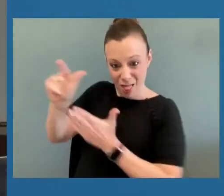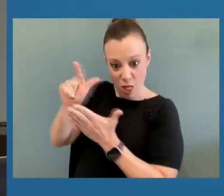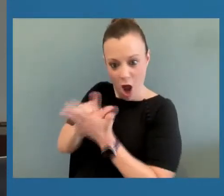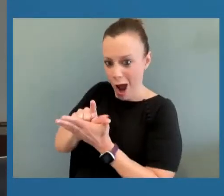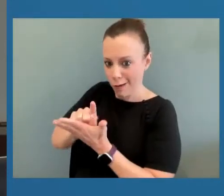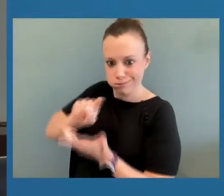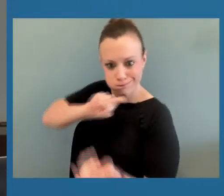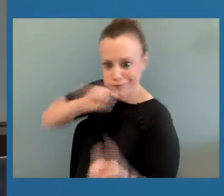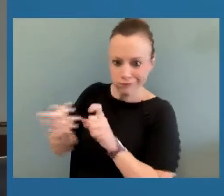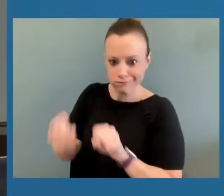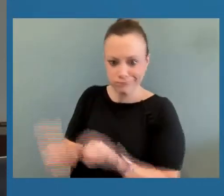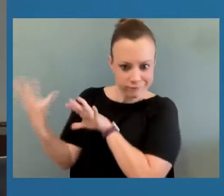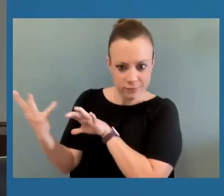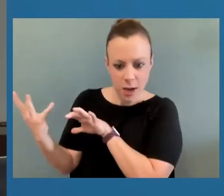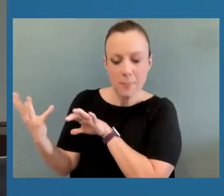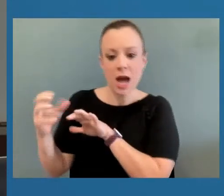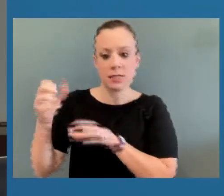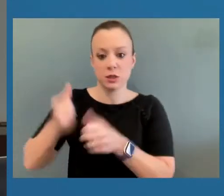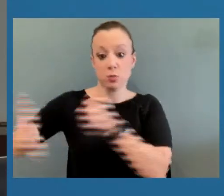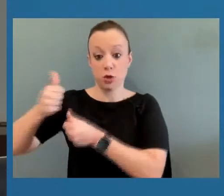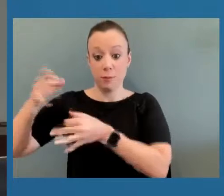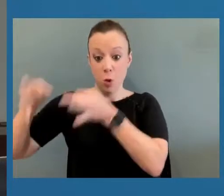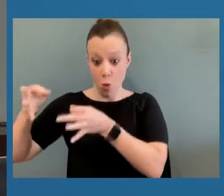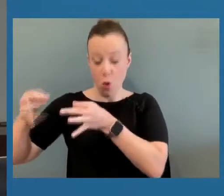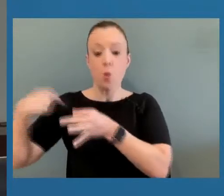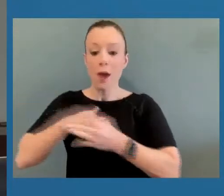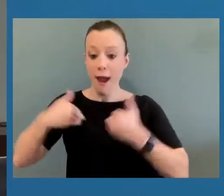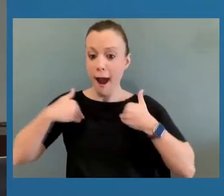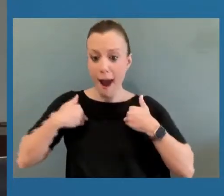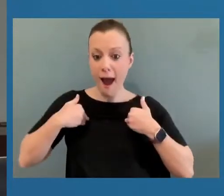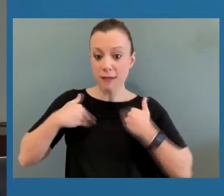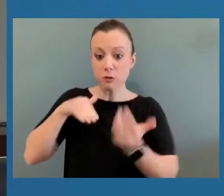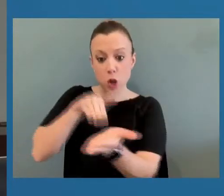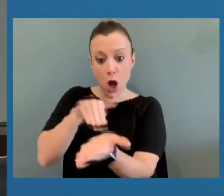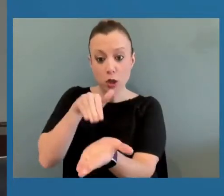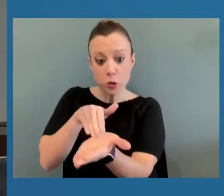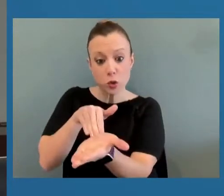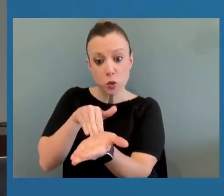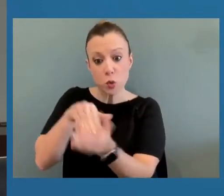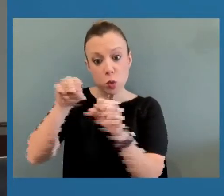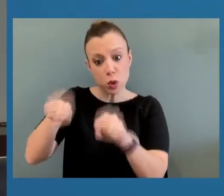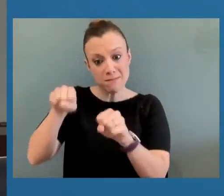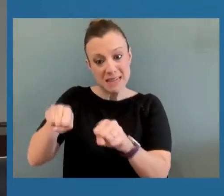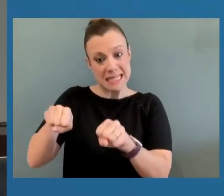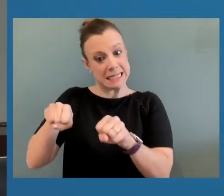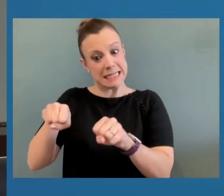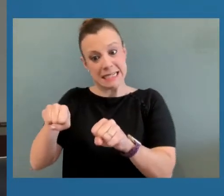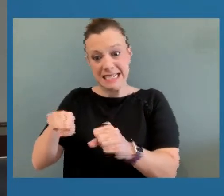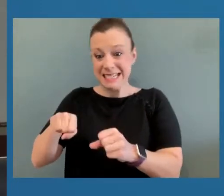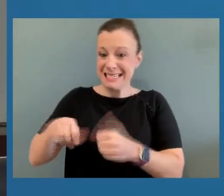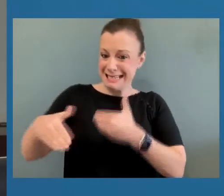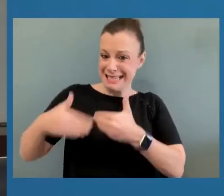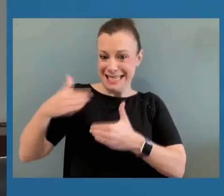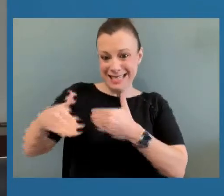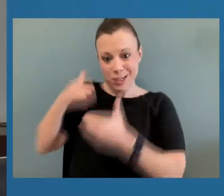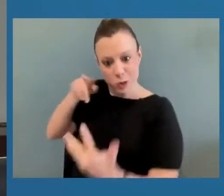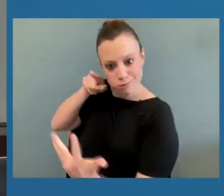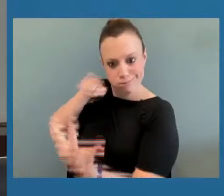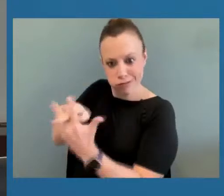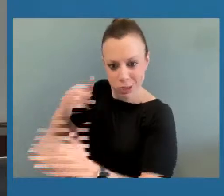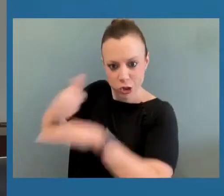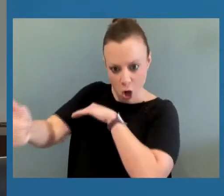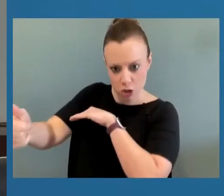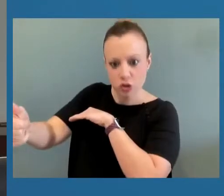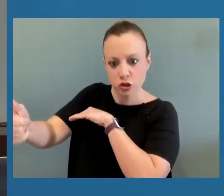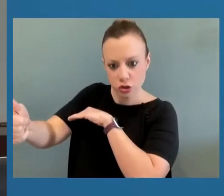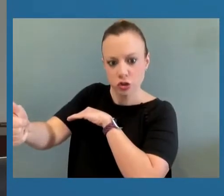York that we had providers who could be vulnerable. And what we're talking about is also the amendments